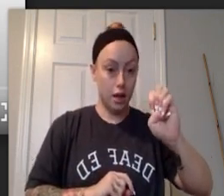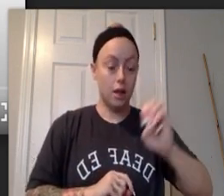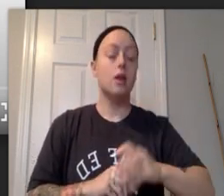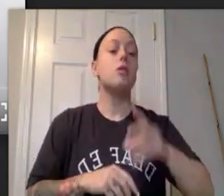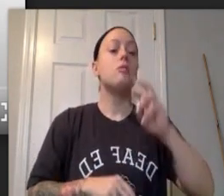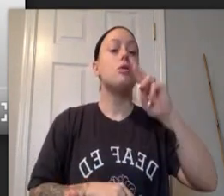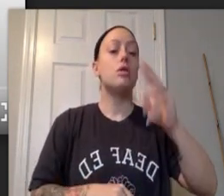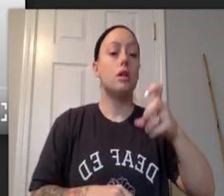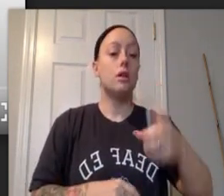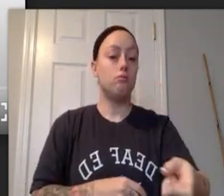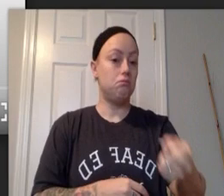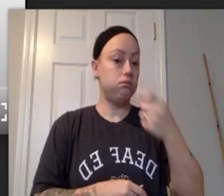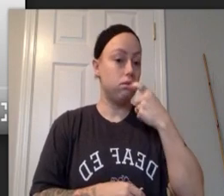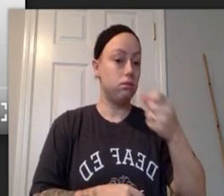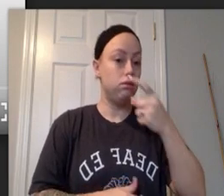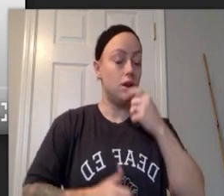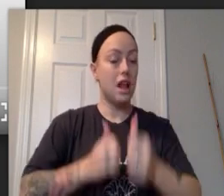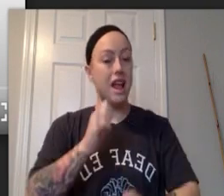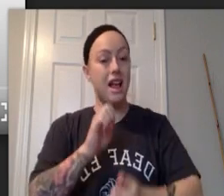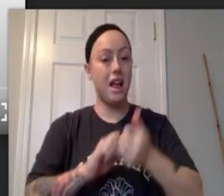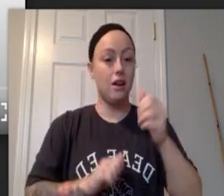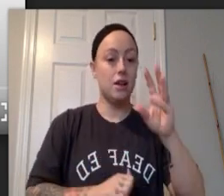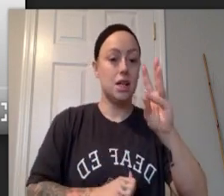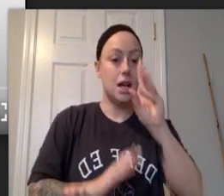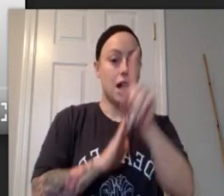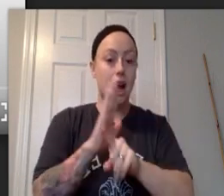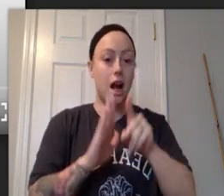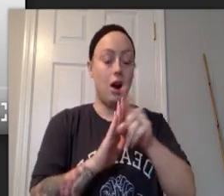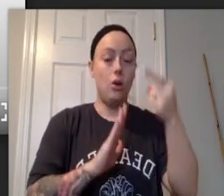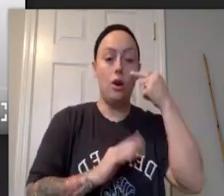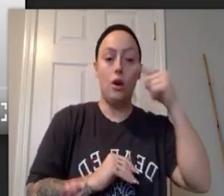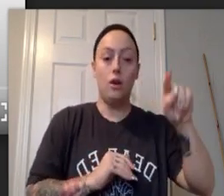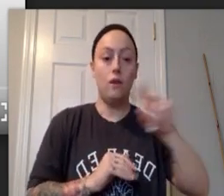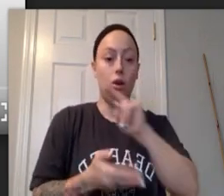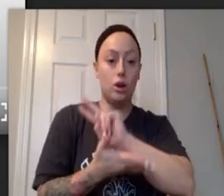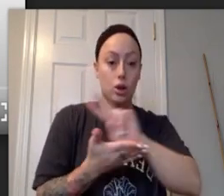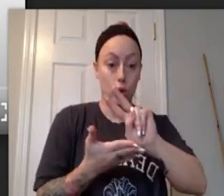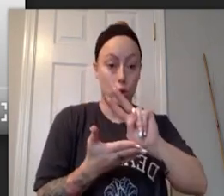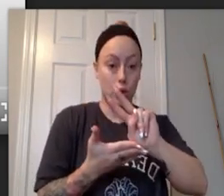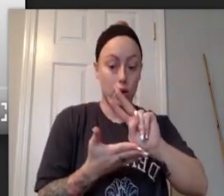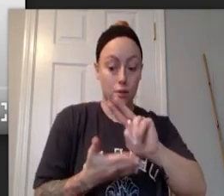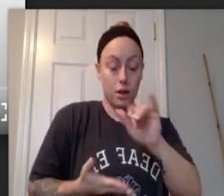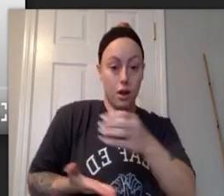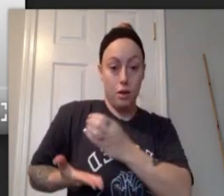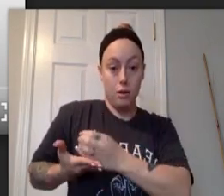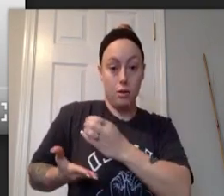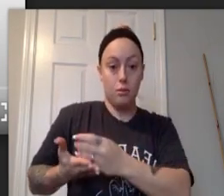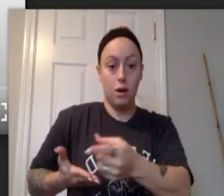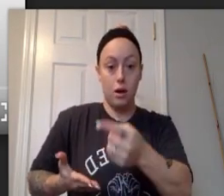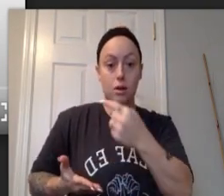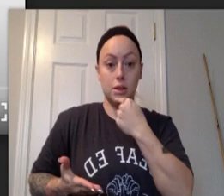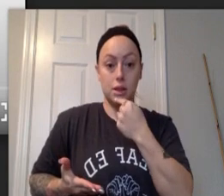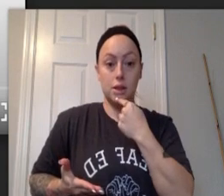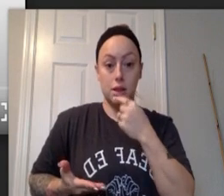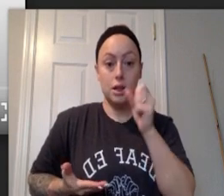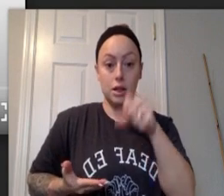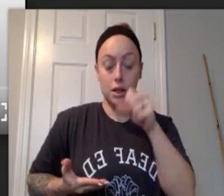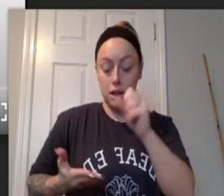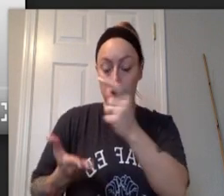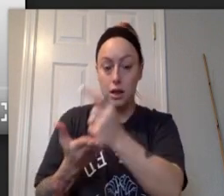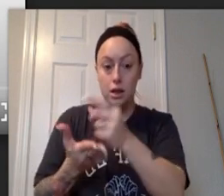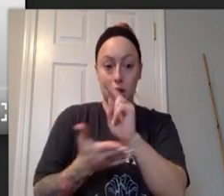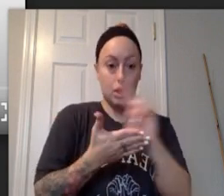it every 6 hours for 2 weeks because that's what the bottle said, even though I definitely did